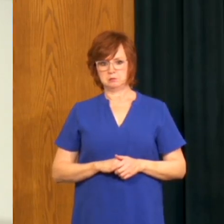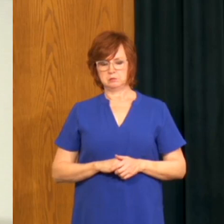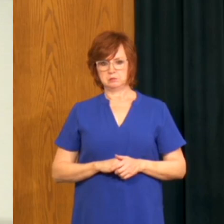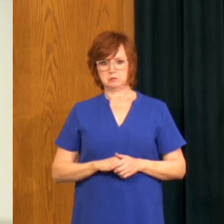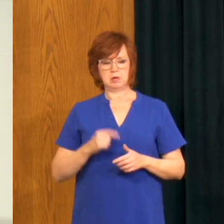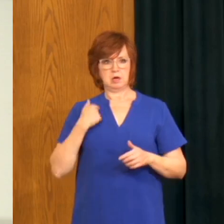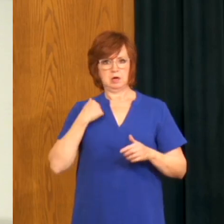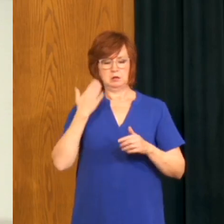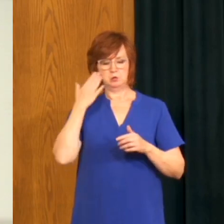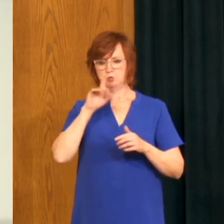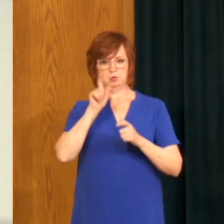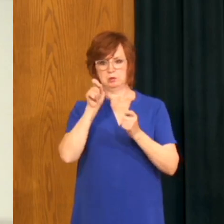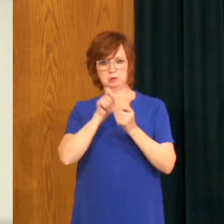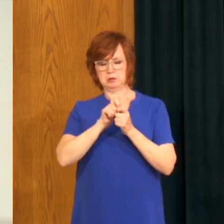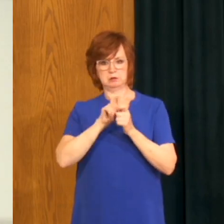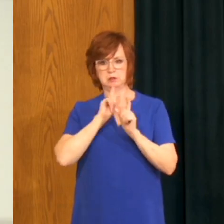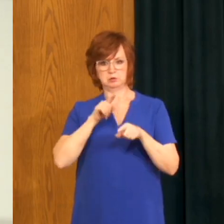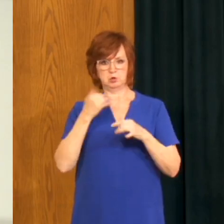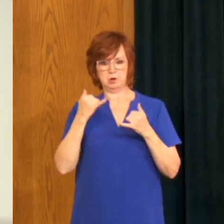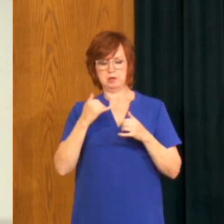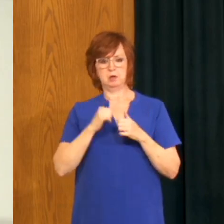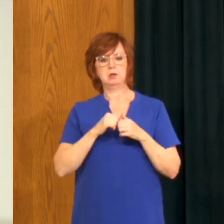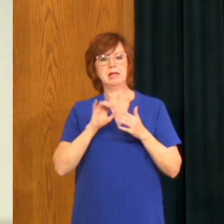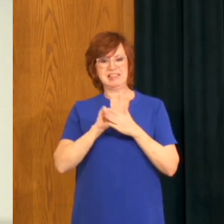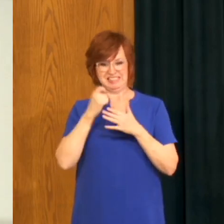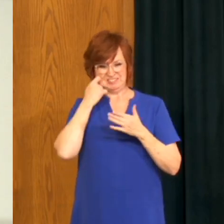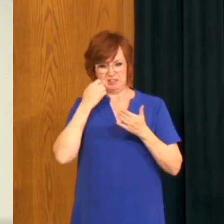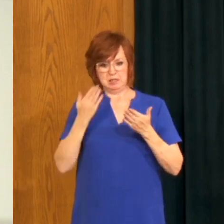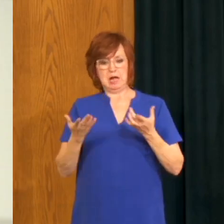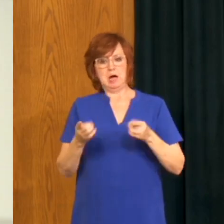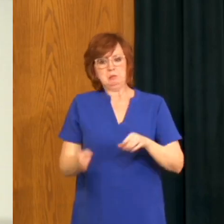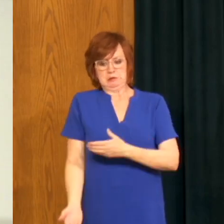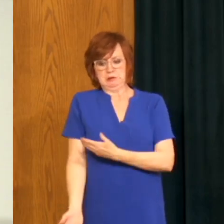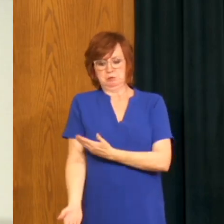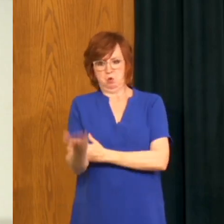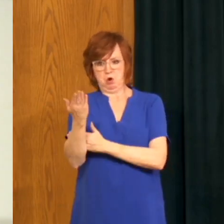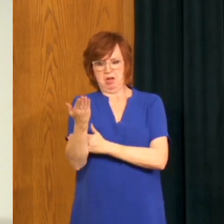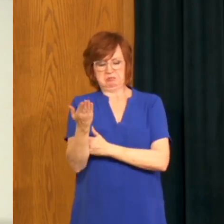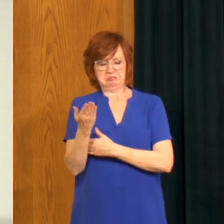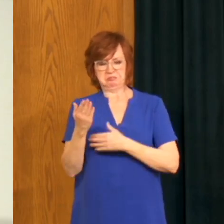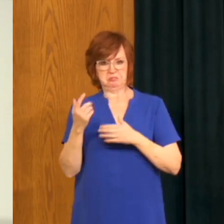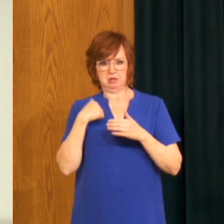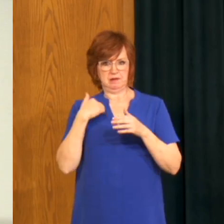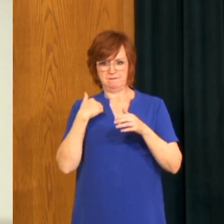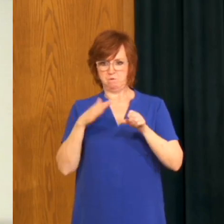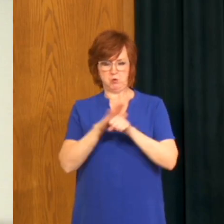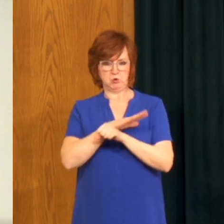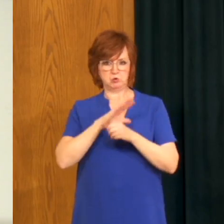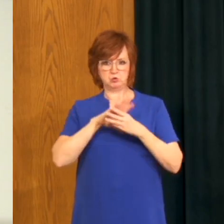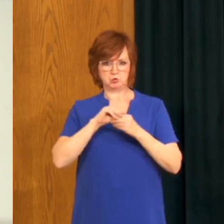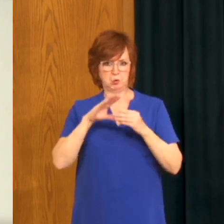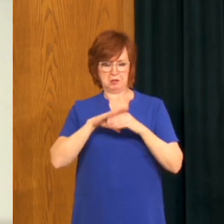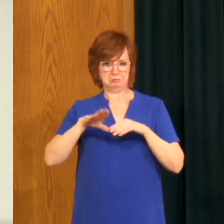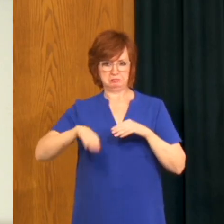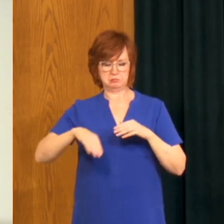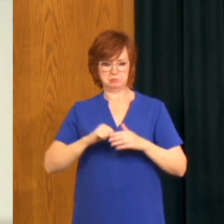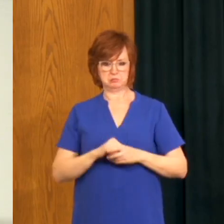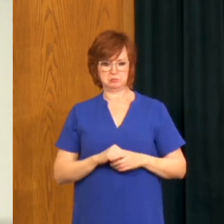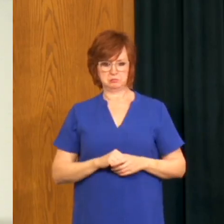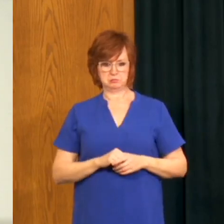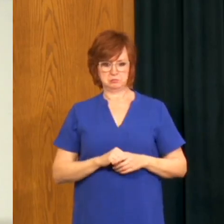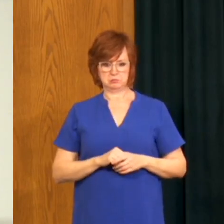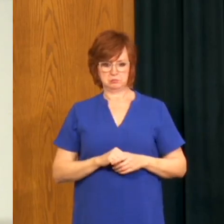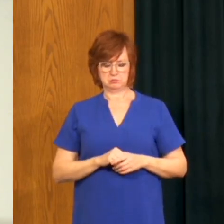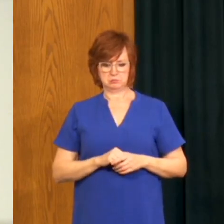will be updating our information as before in terms of the circumstances of death as an aggregate. Obviously, we don't speak to